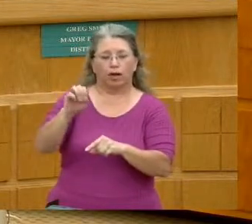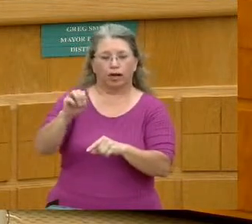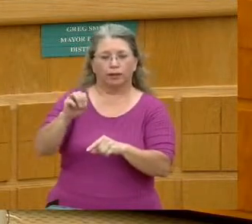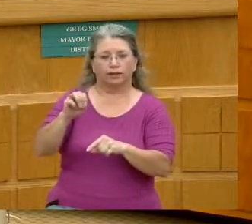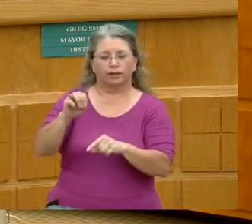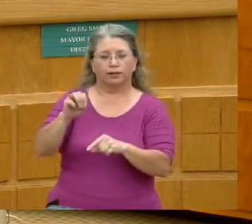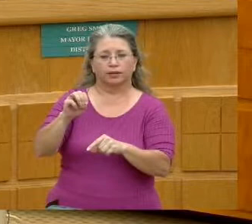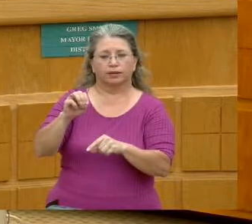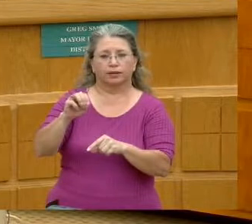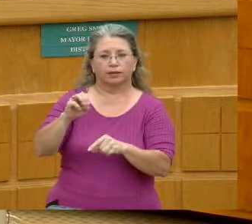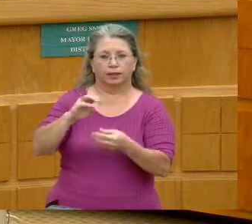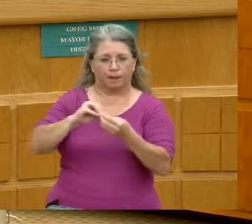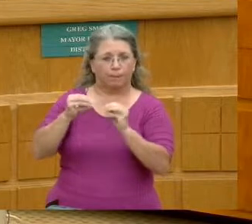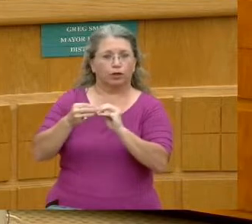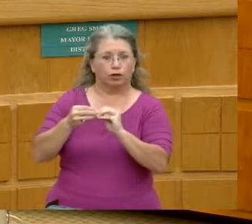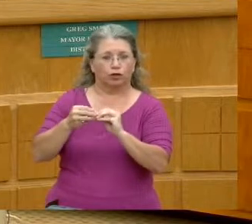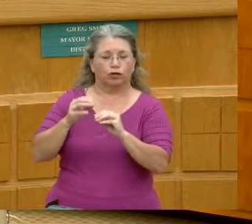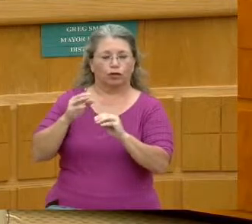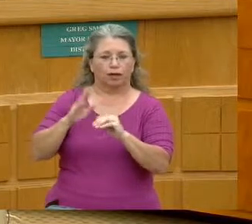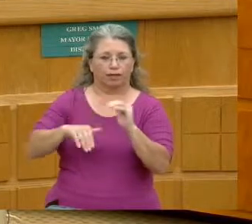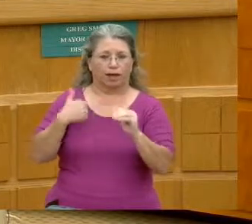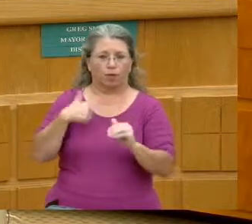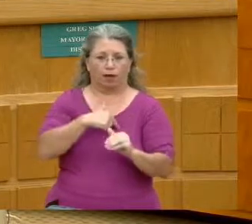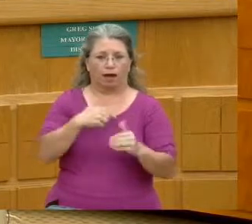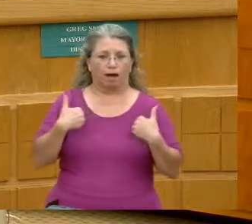COVID-19 cases than we have here.